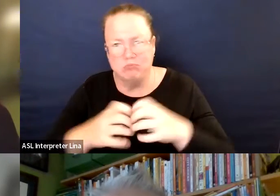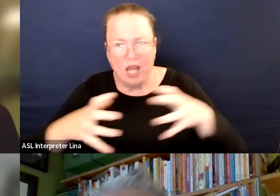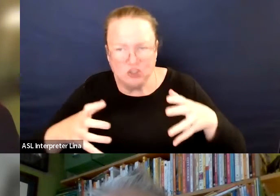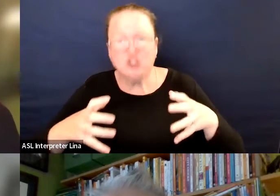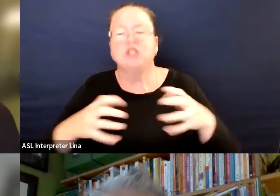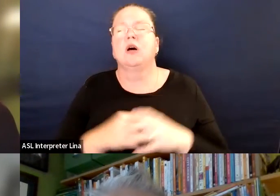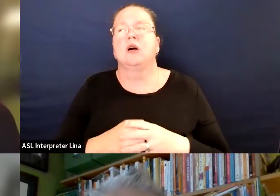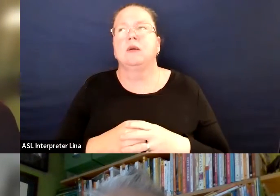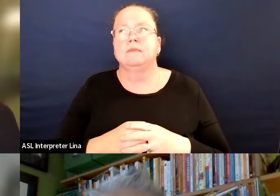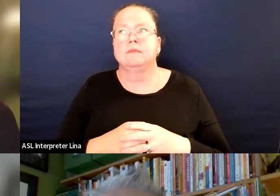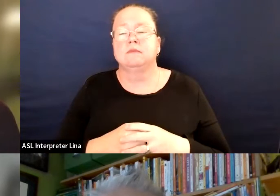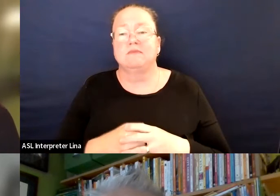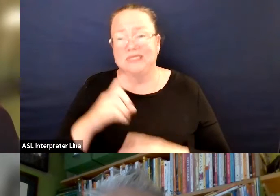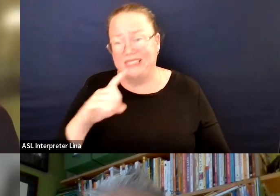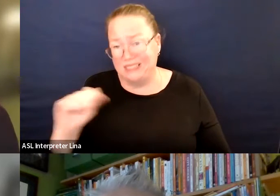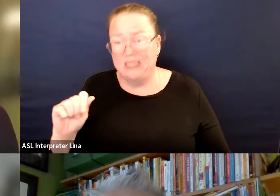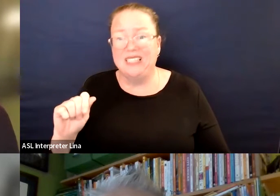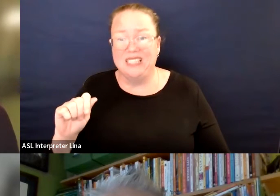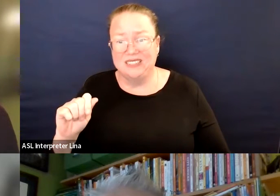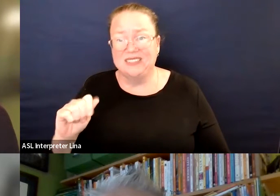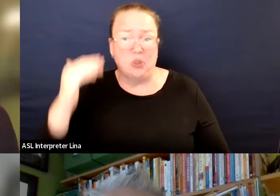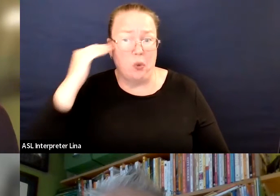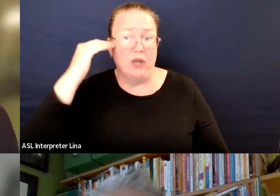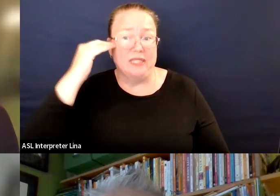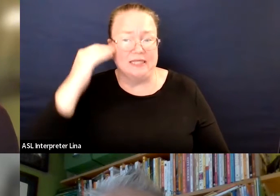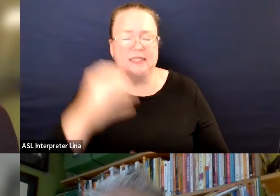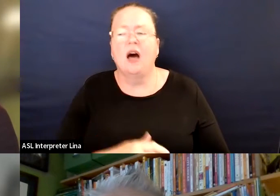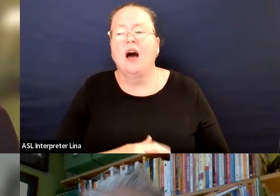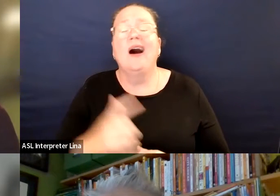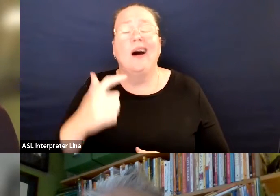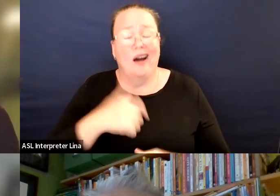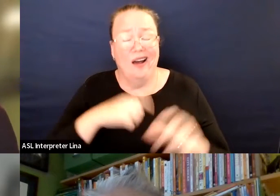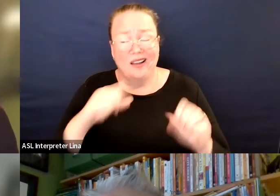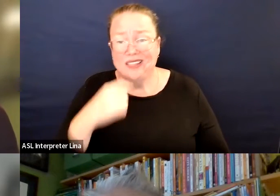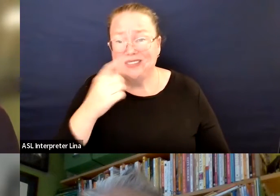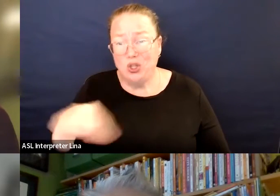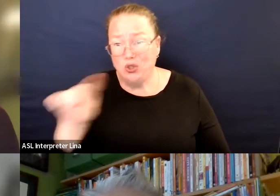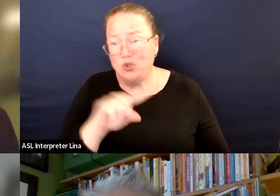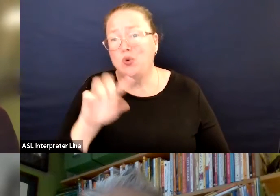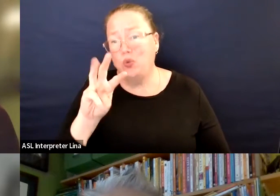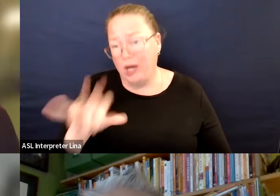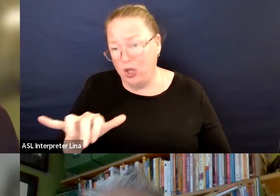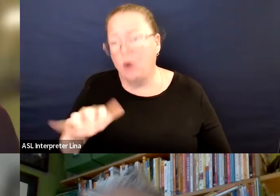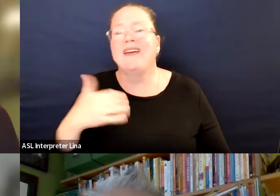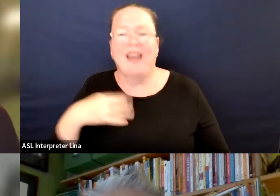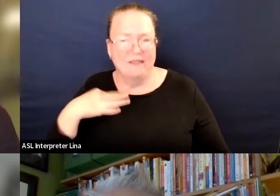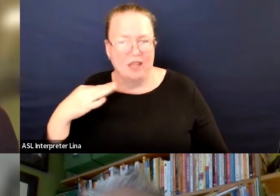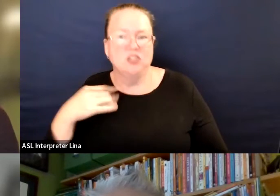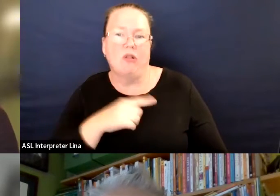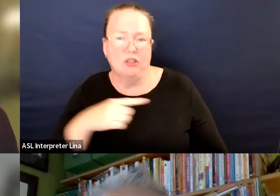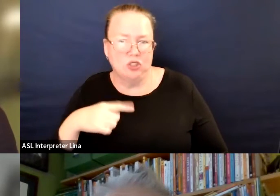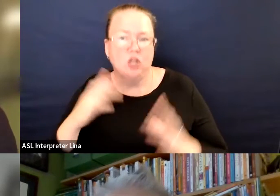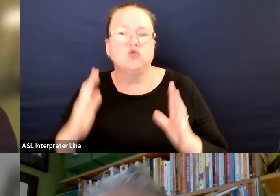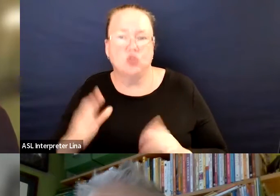and disabilities awareness. And I can tell you that at least in Wyoming, and we do have a volunteer